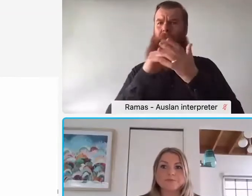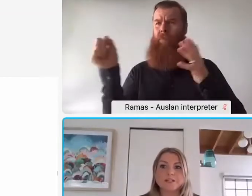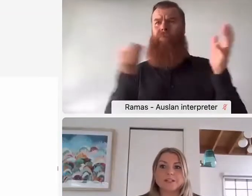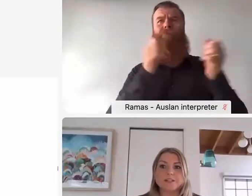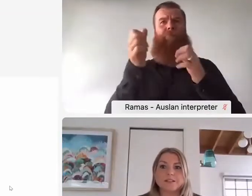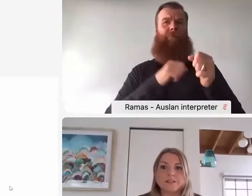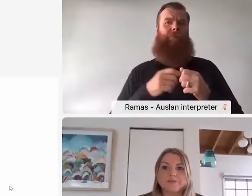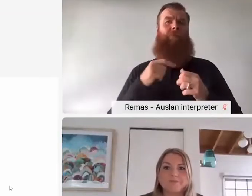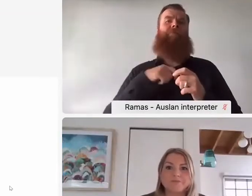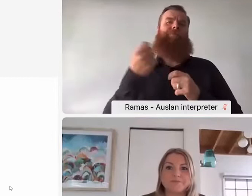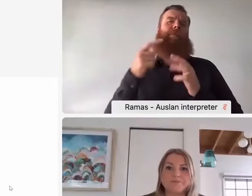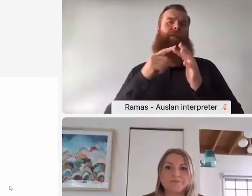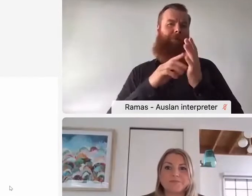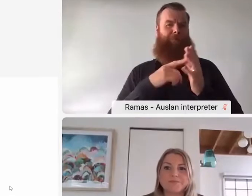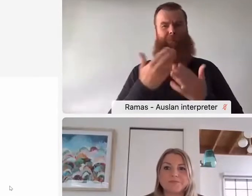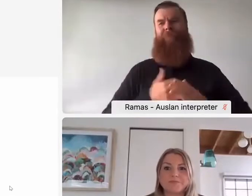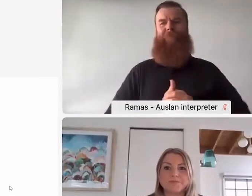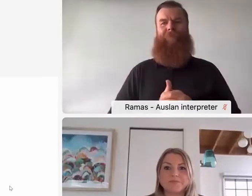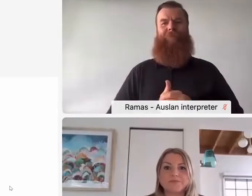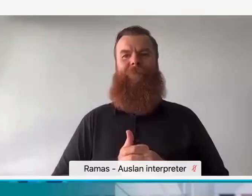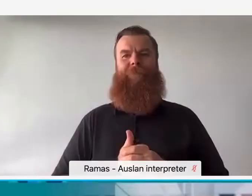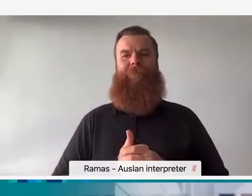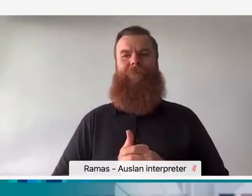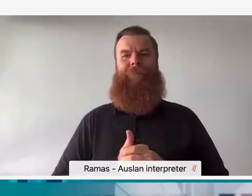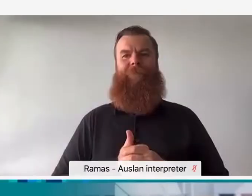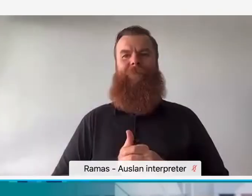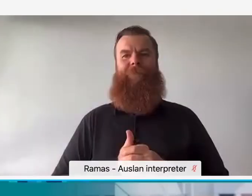Thanks, Michelle. And now I'd like to hand over to Anna.